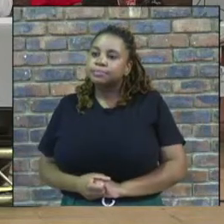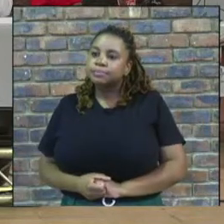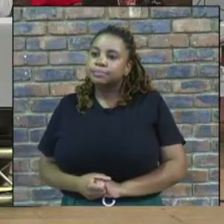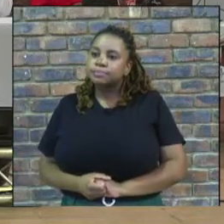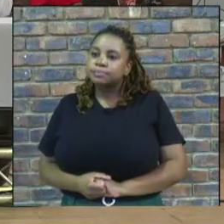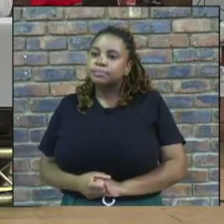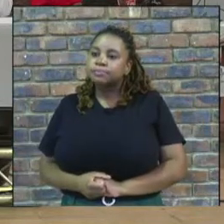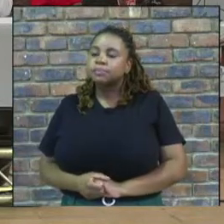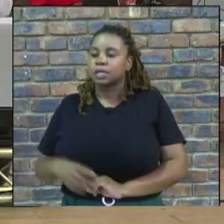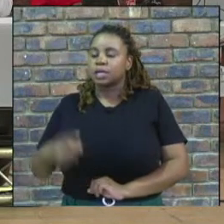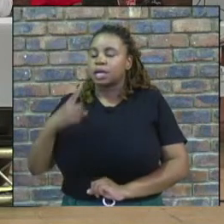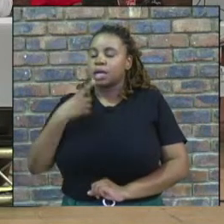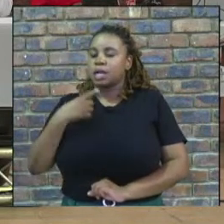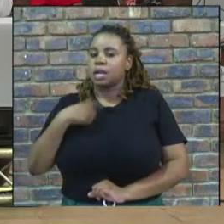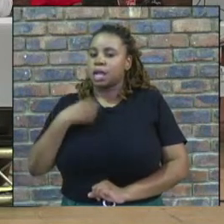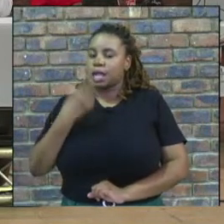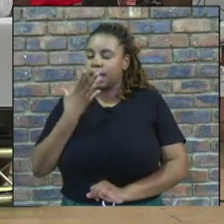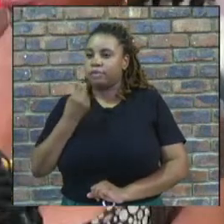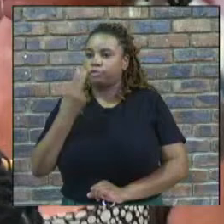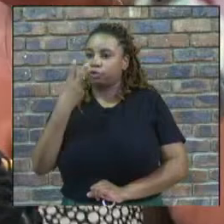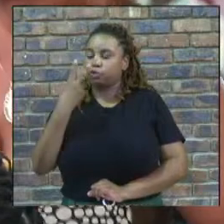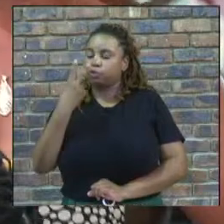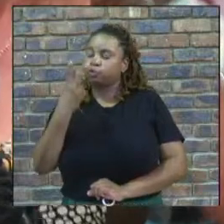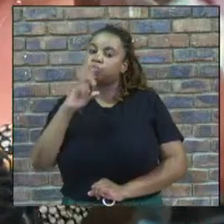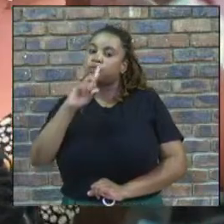Mina nginembuzo embili.